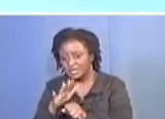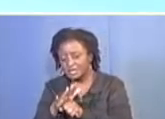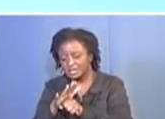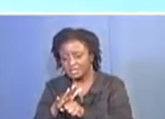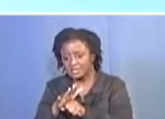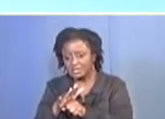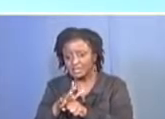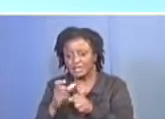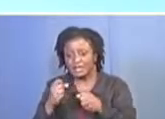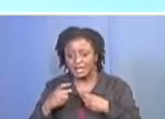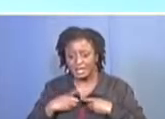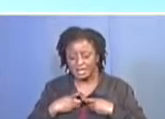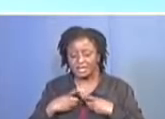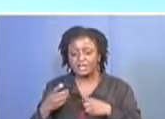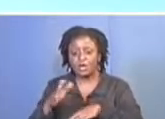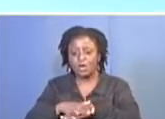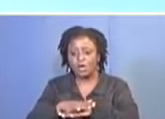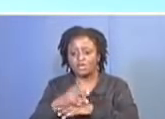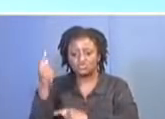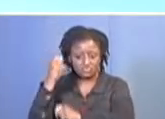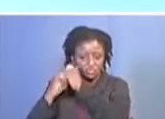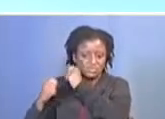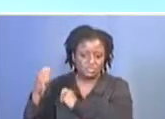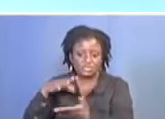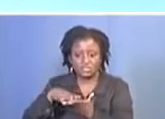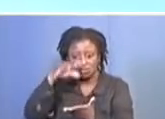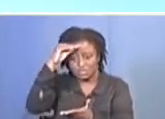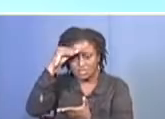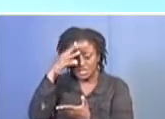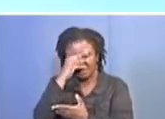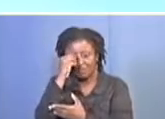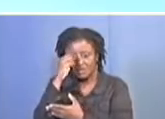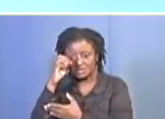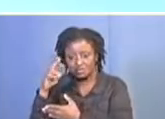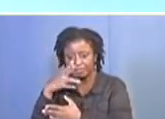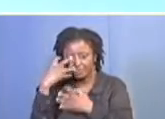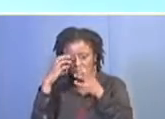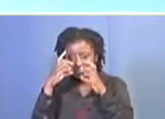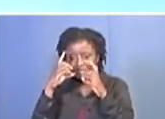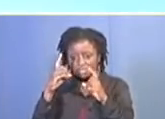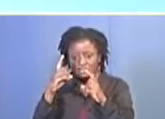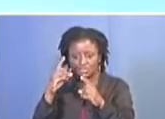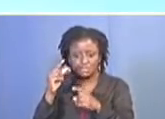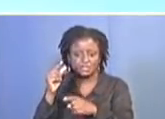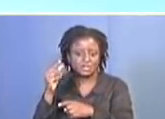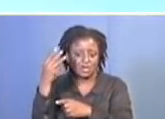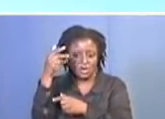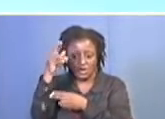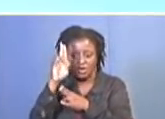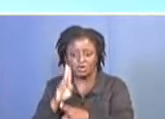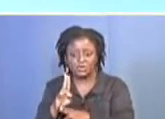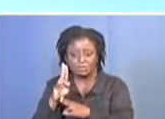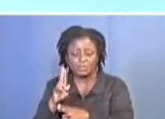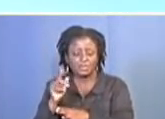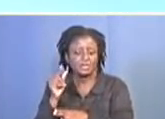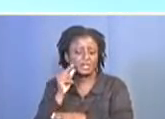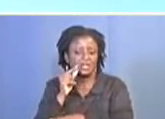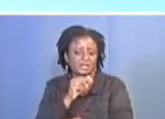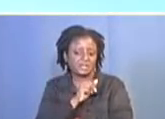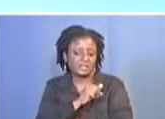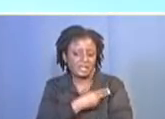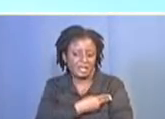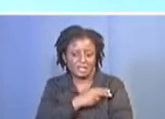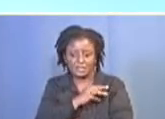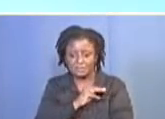traditional learning. Minister of Education and Vocational and Technical Training, the Honorable Glenys Hannah Martin, sees the initiative as